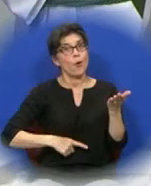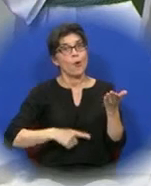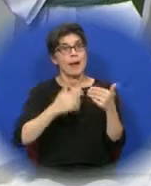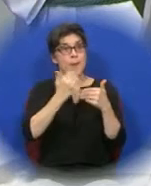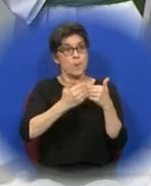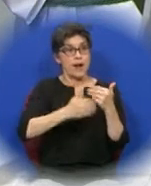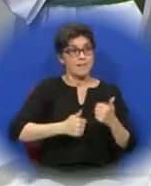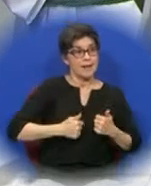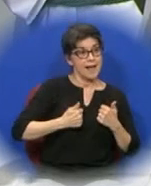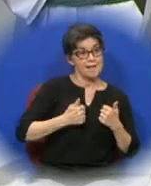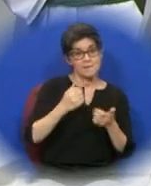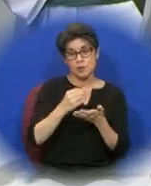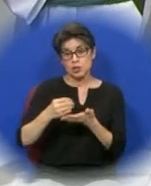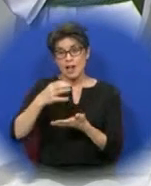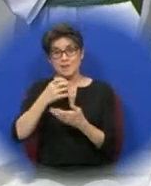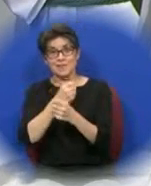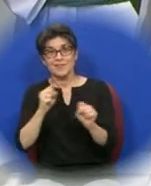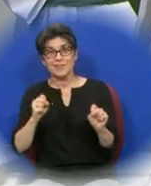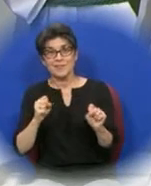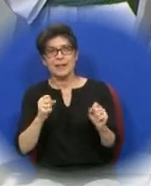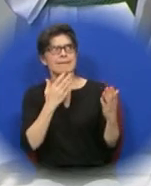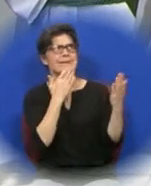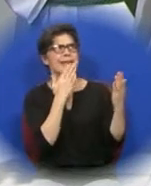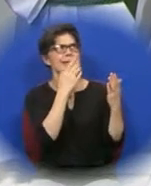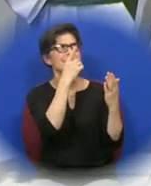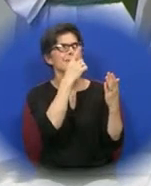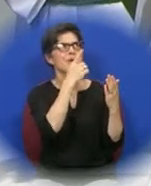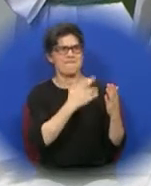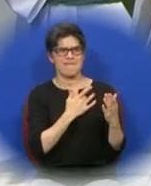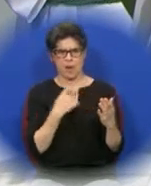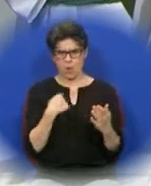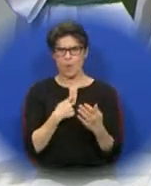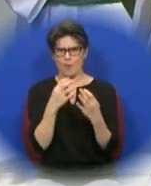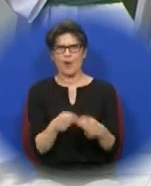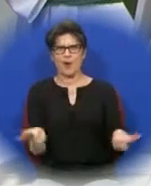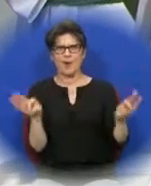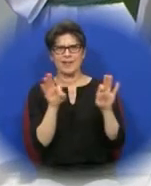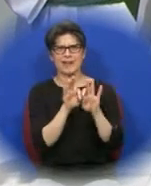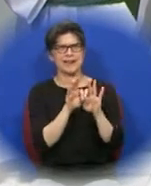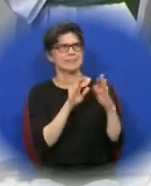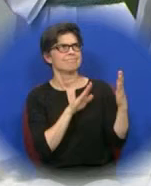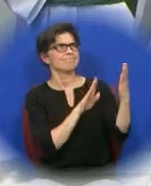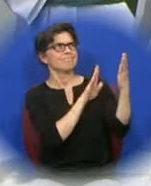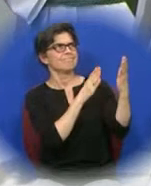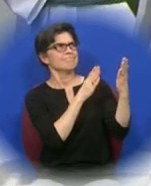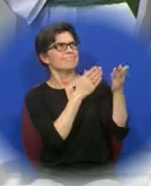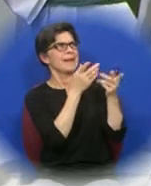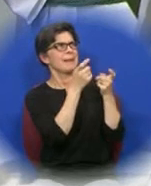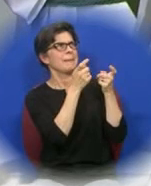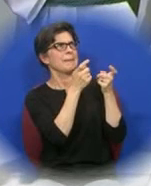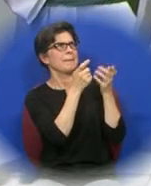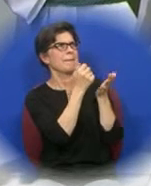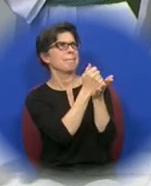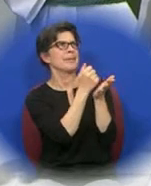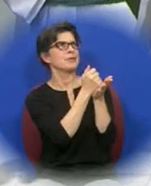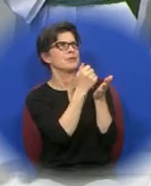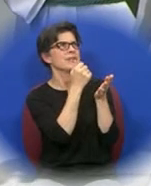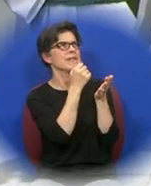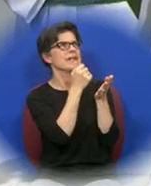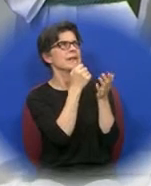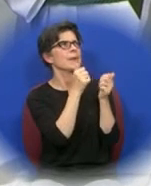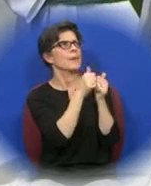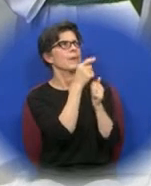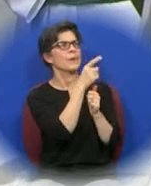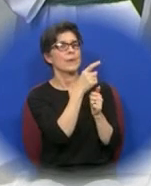of salvation, giving thanks that you have held us worthy to be in your presence and minister to you. Humbly we pray that, partaking